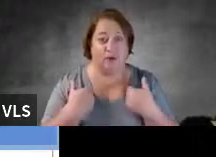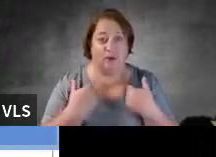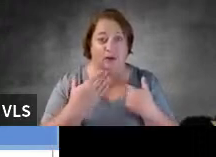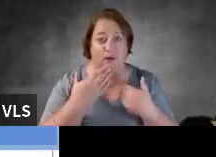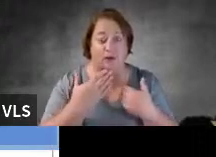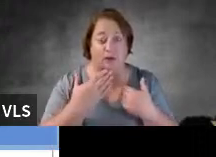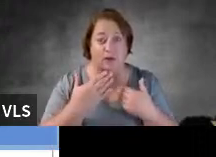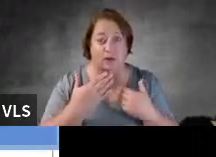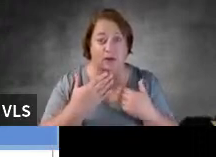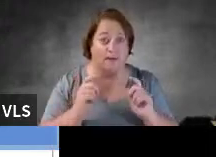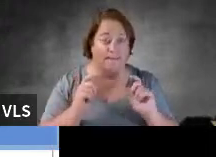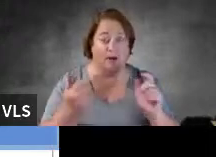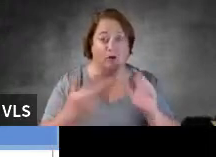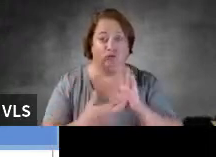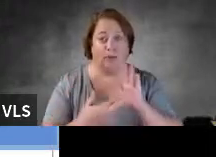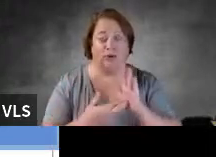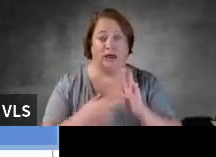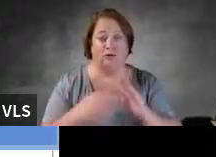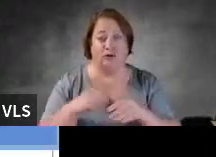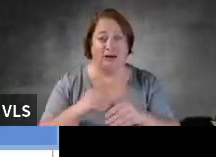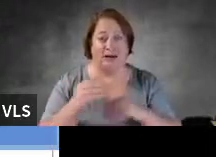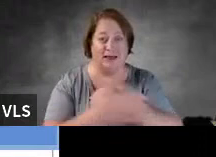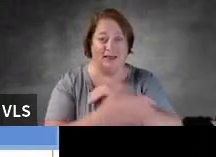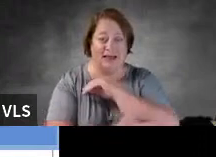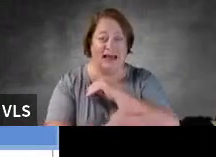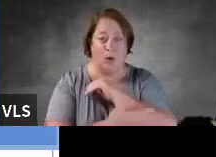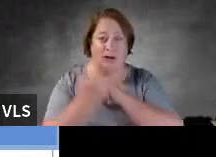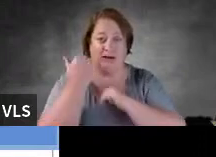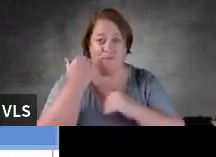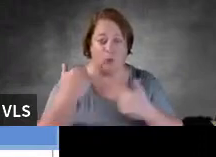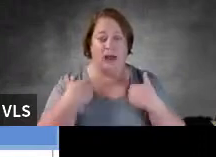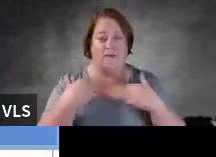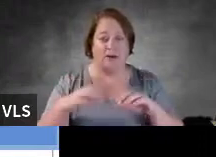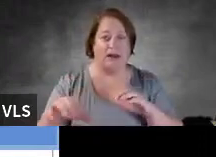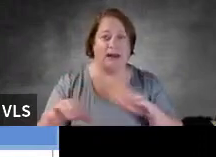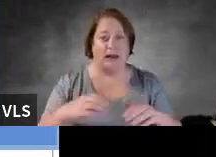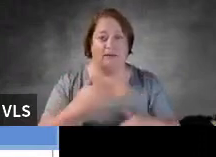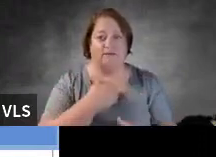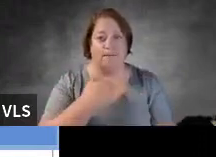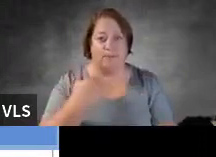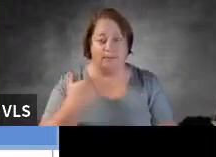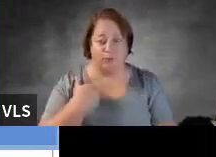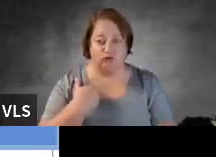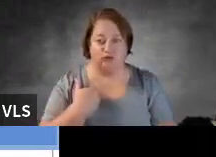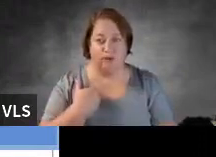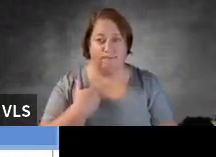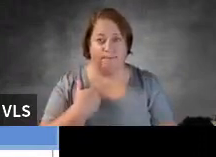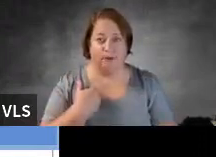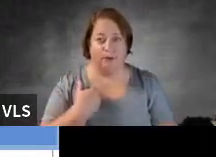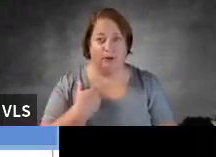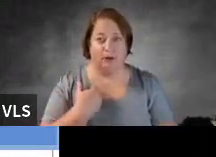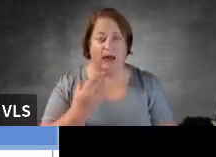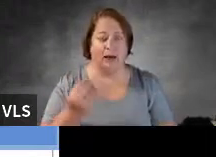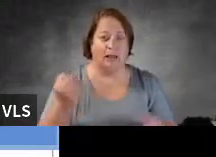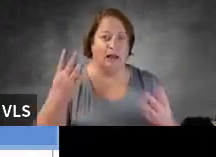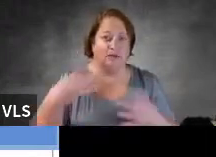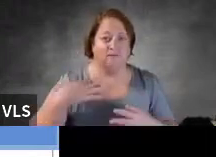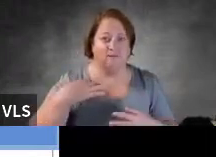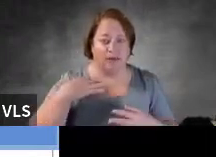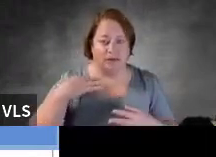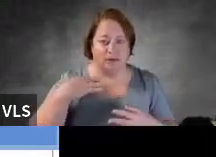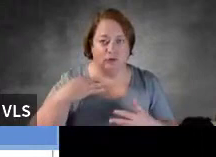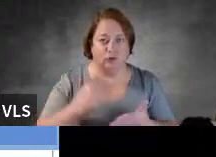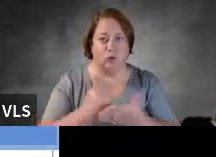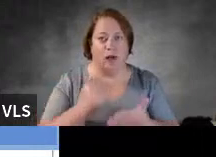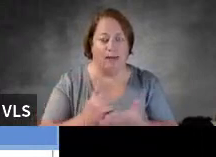of representation across the county if we have an active membership and lots of volunteers to